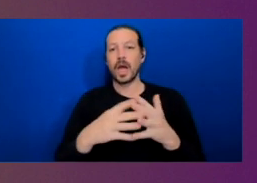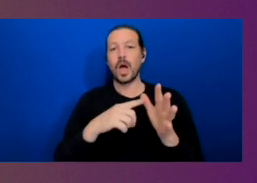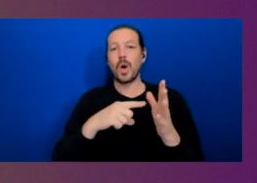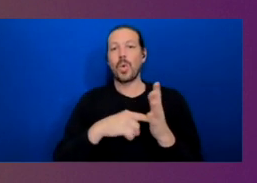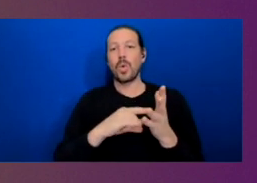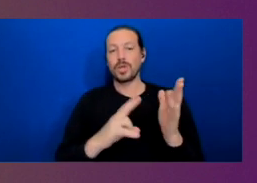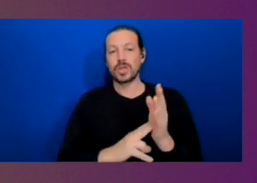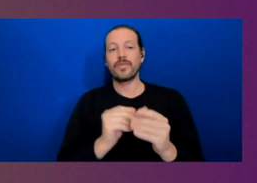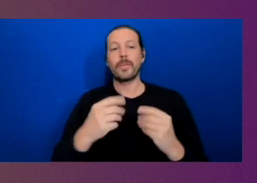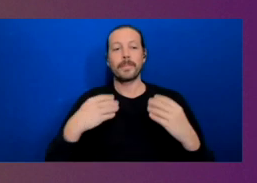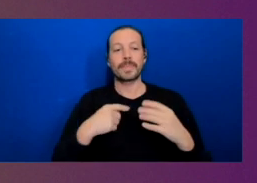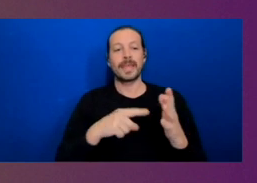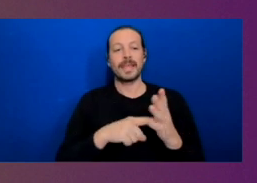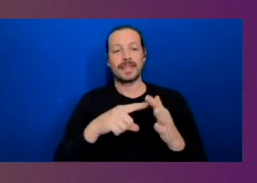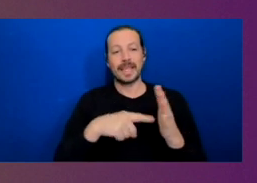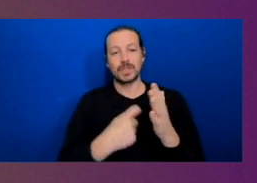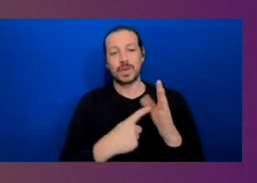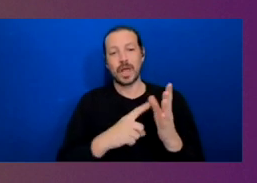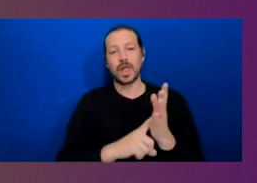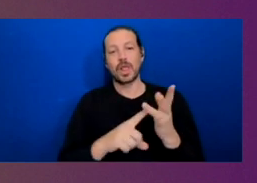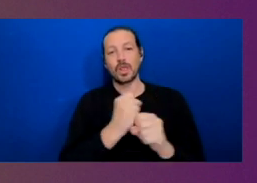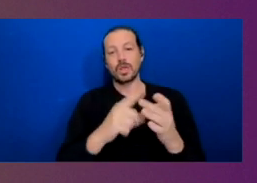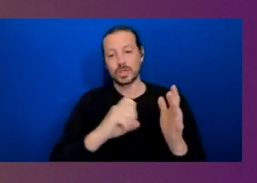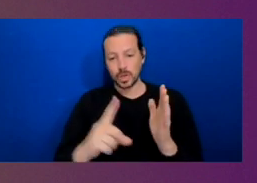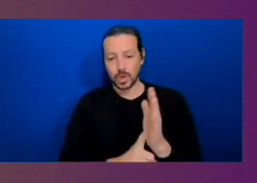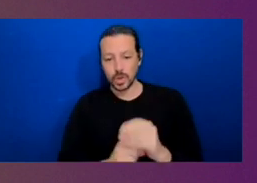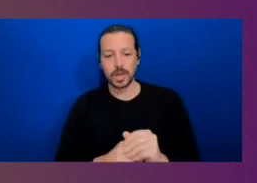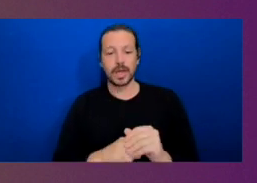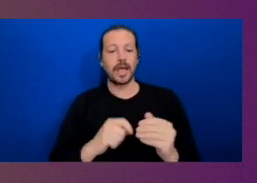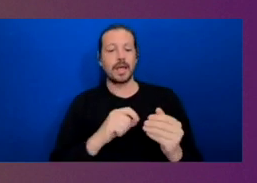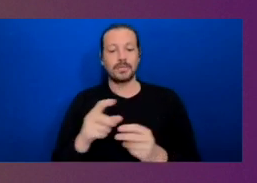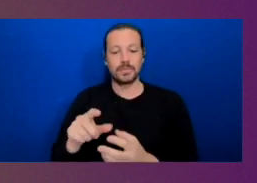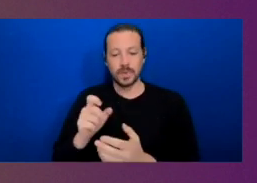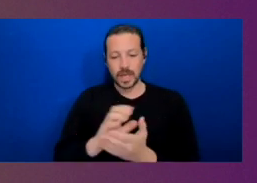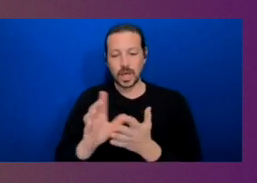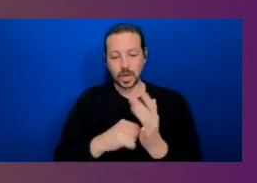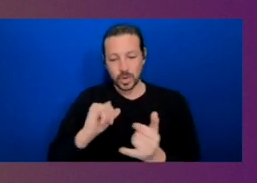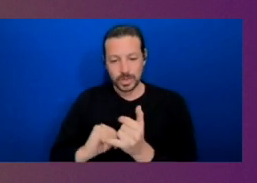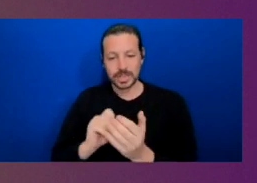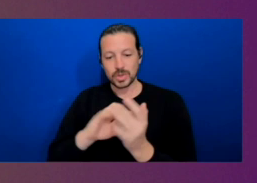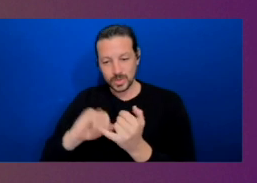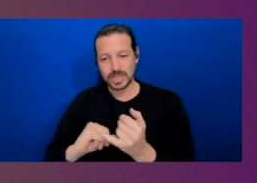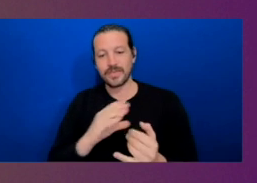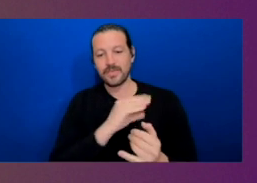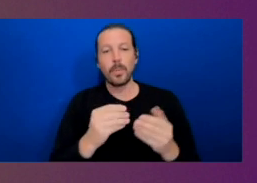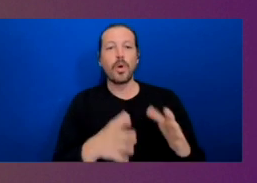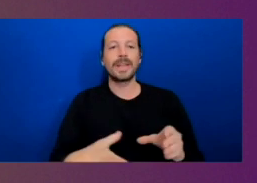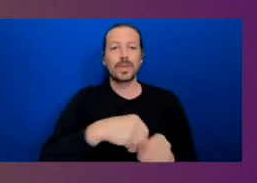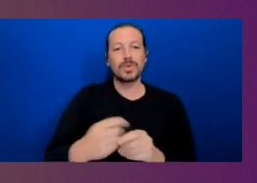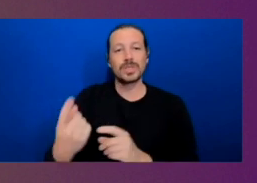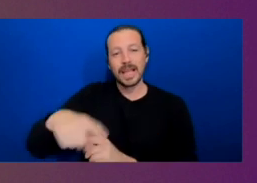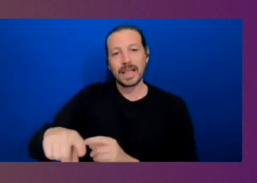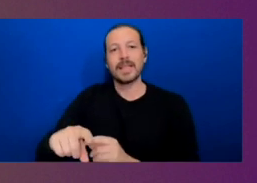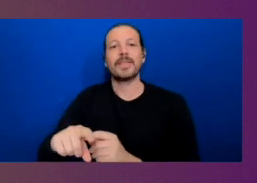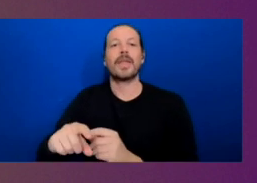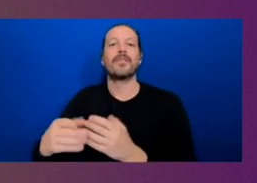Tetralogical, Christine Hemphill from Open Inclusion, and Chris Patno from Google. Welcome to each of you. And each of